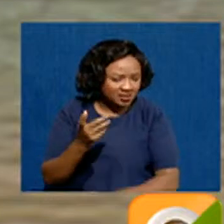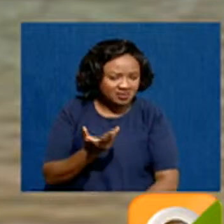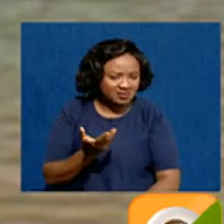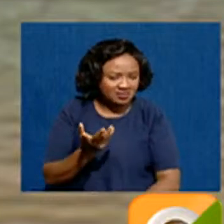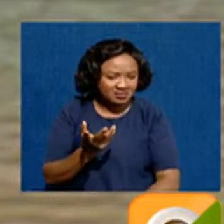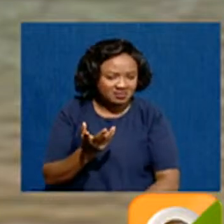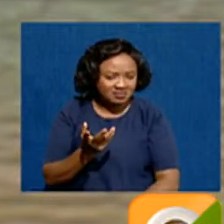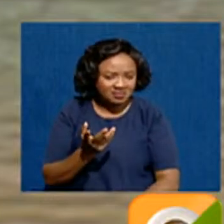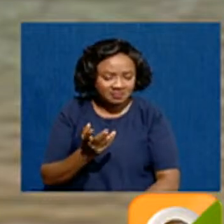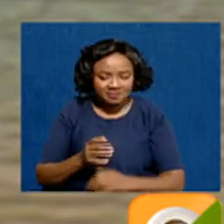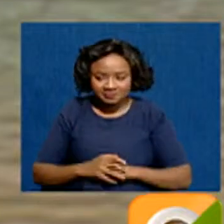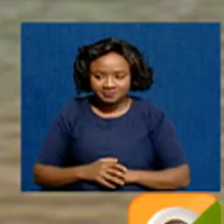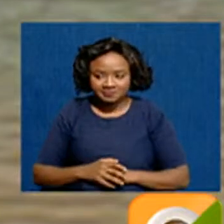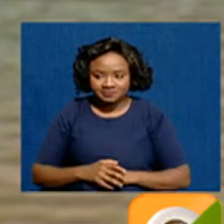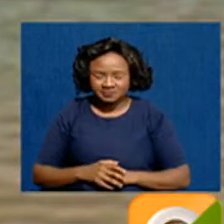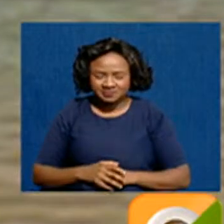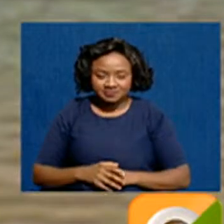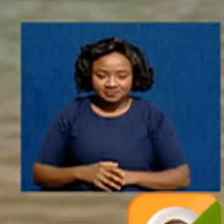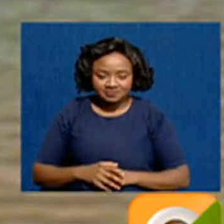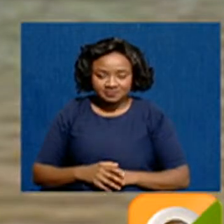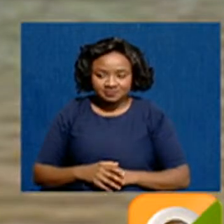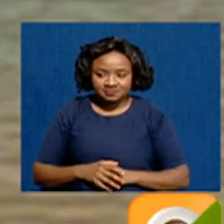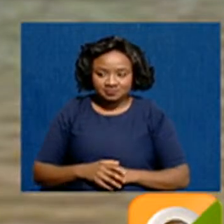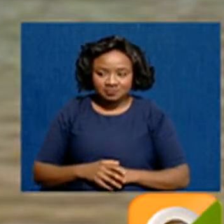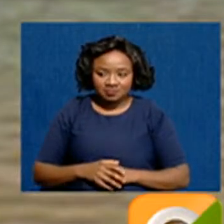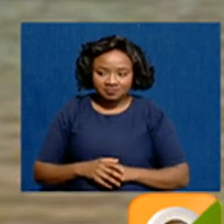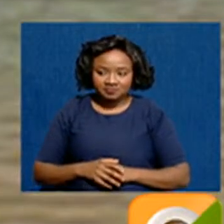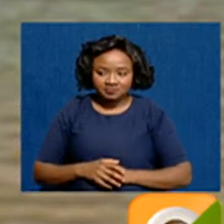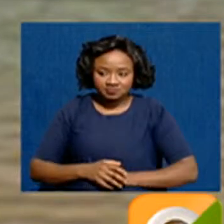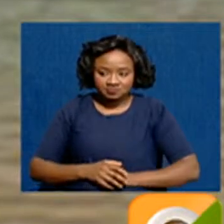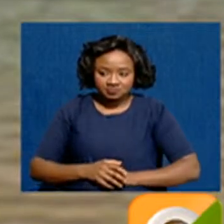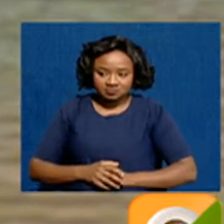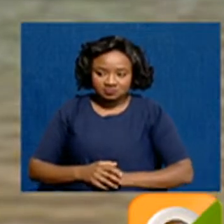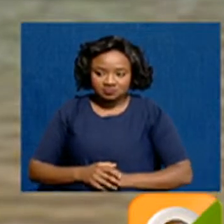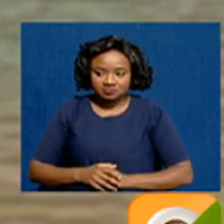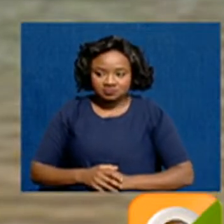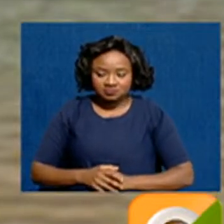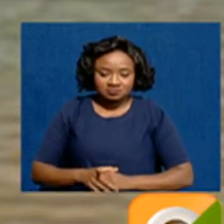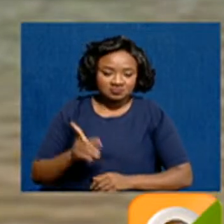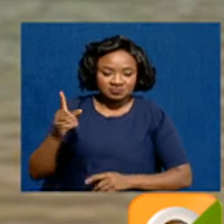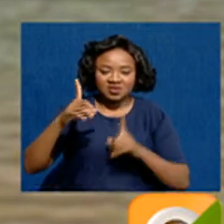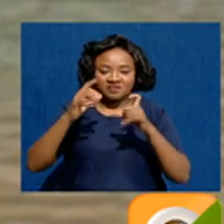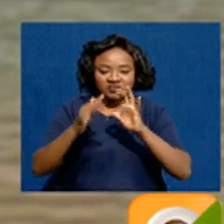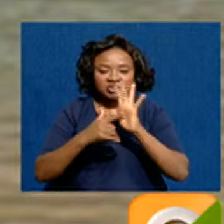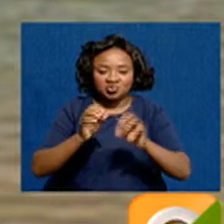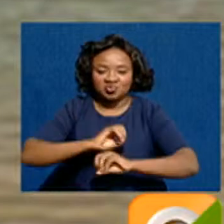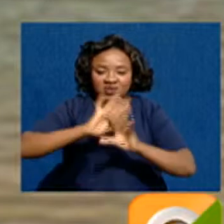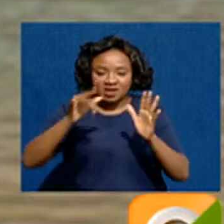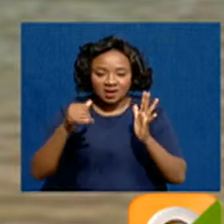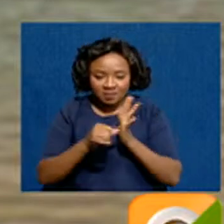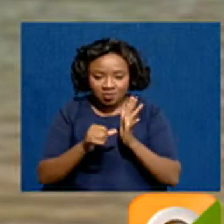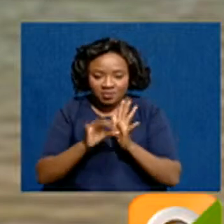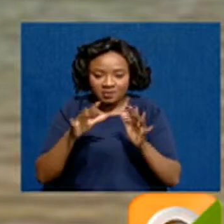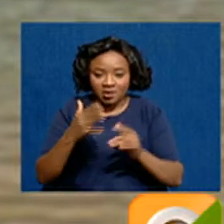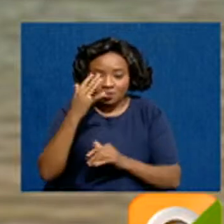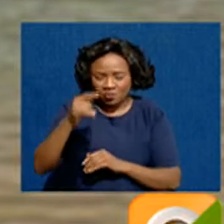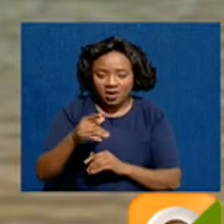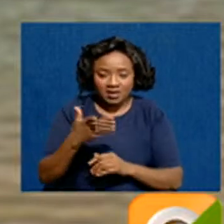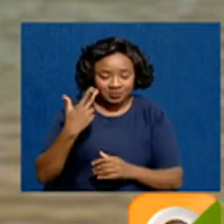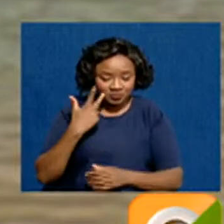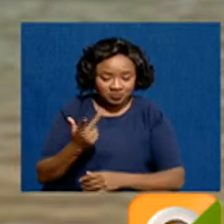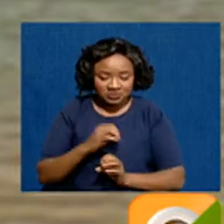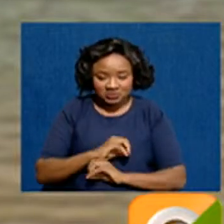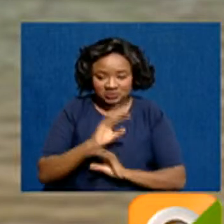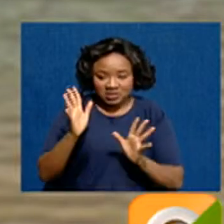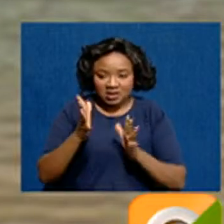all, I don't think the pictures did justice to show the infrastructure that is going on. You've seen that on top of the existing